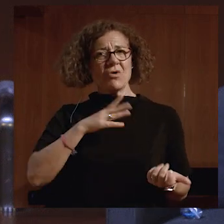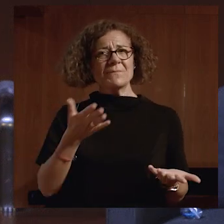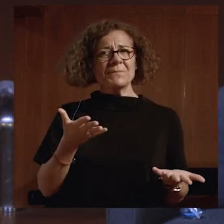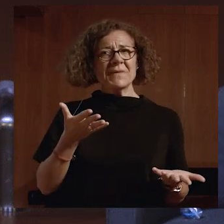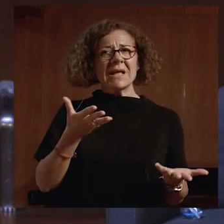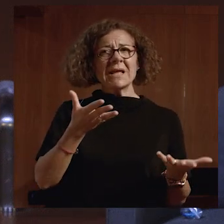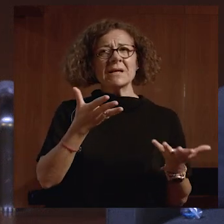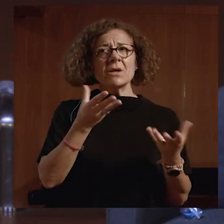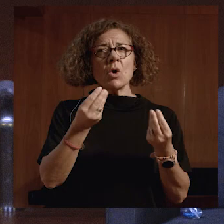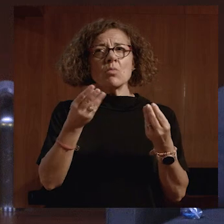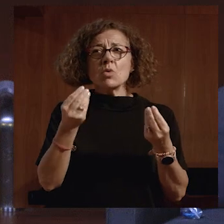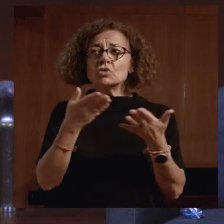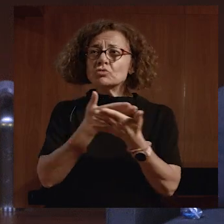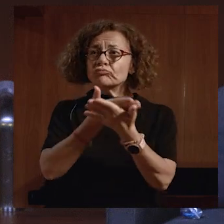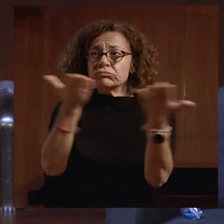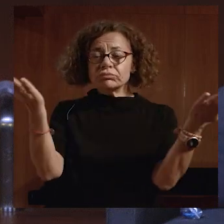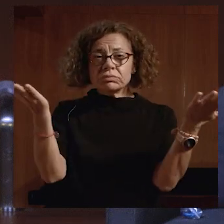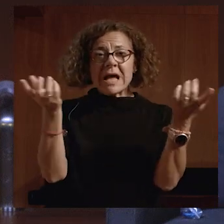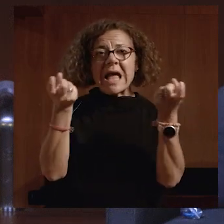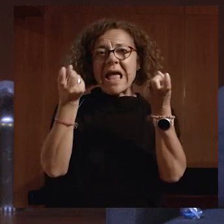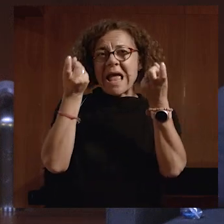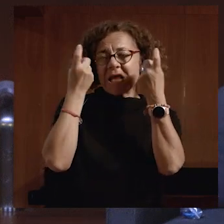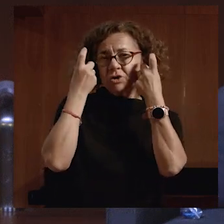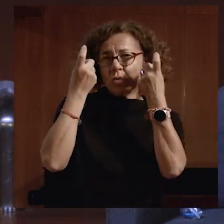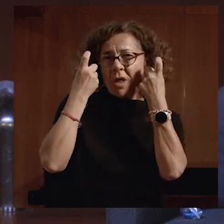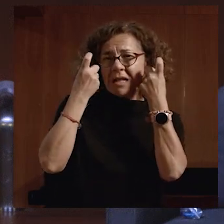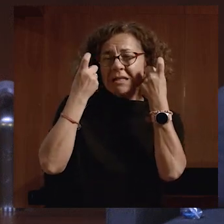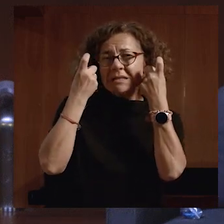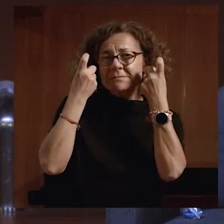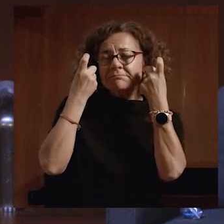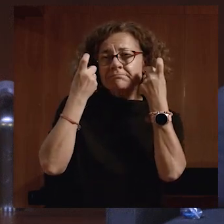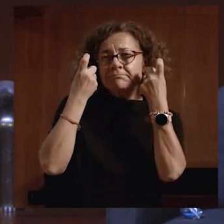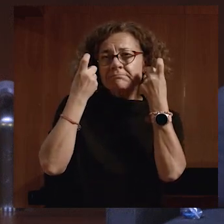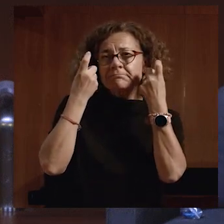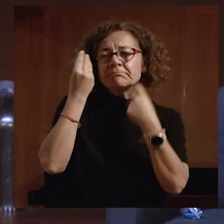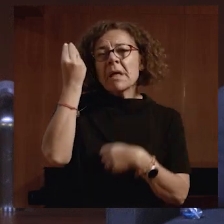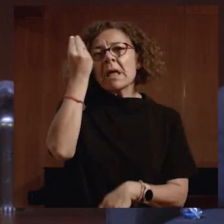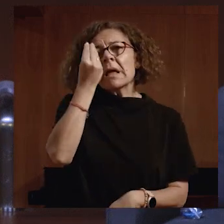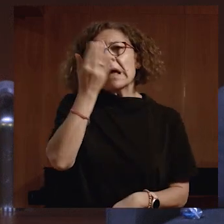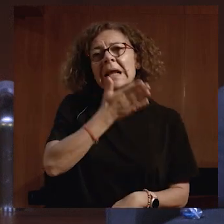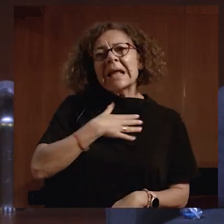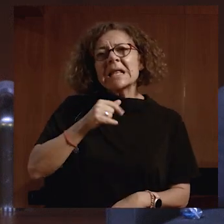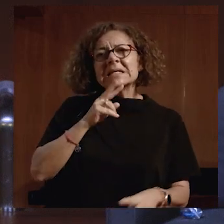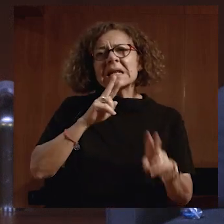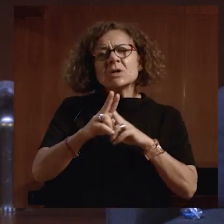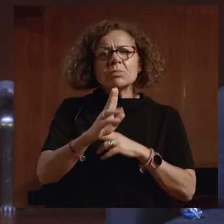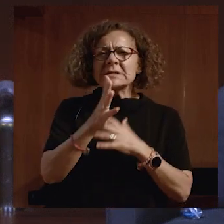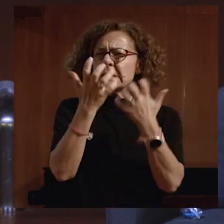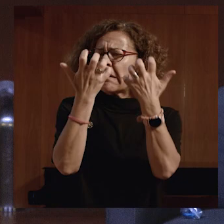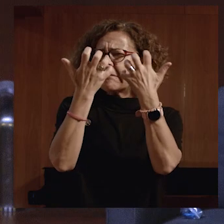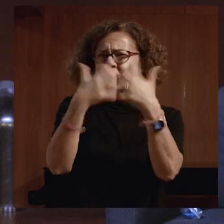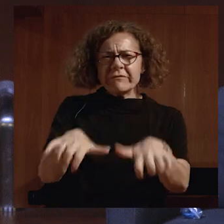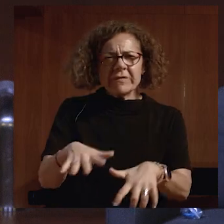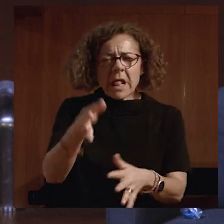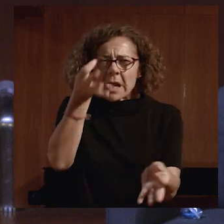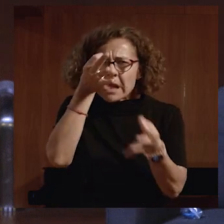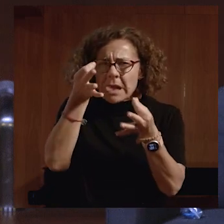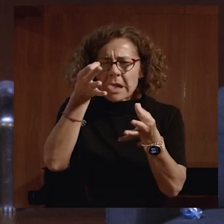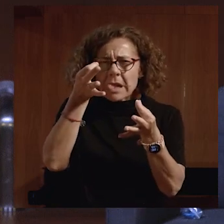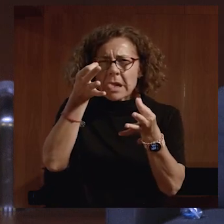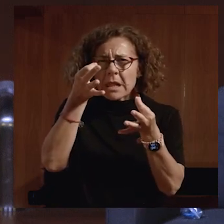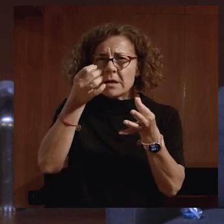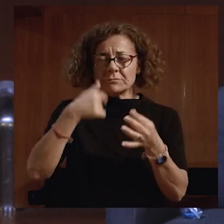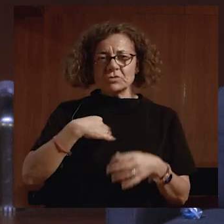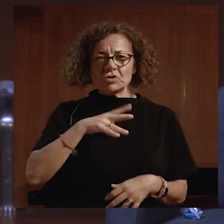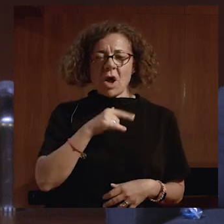or expecting me to give you lots and lots of concrete answers. And I'm going to warn you now, I don't think there are any concrete